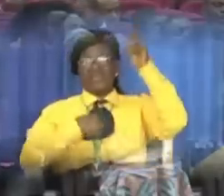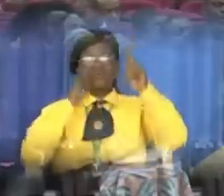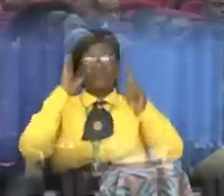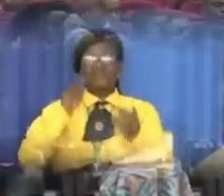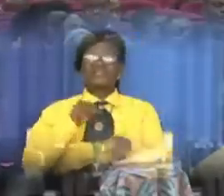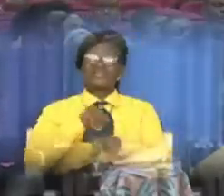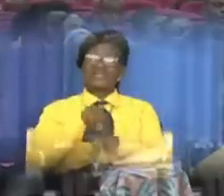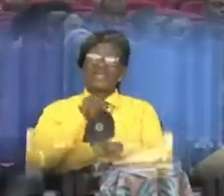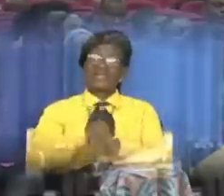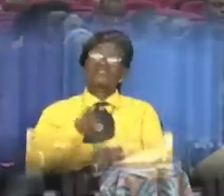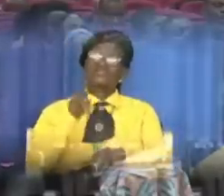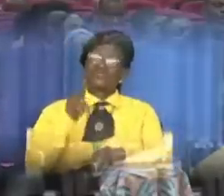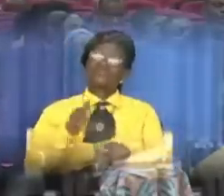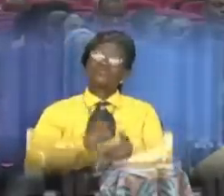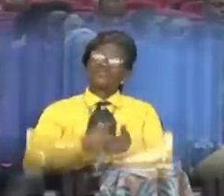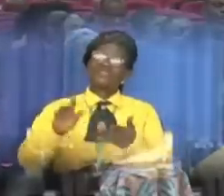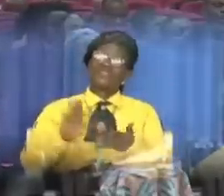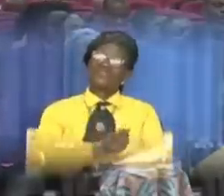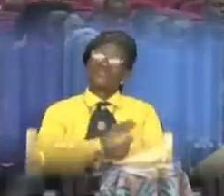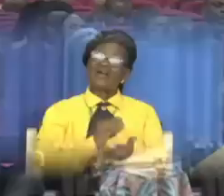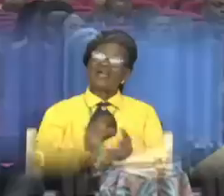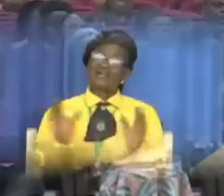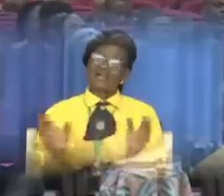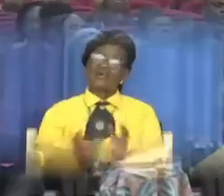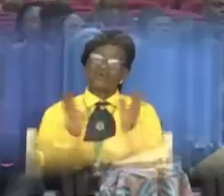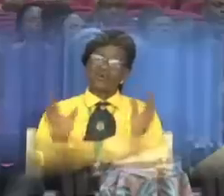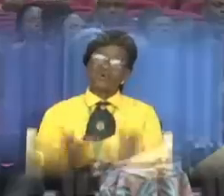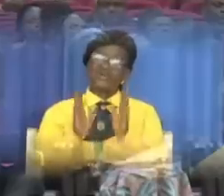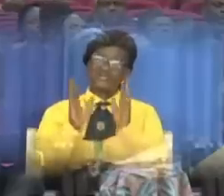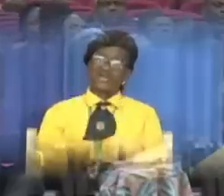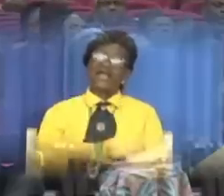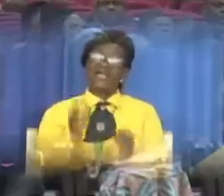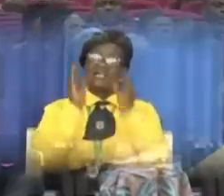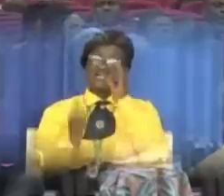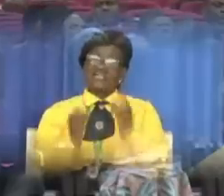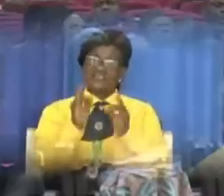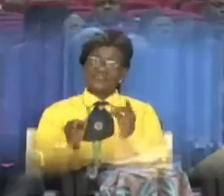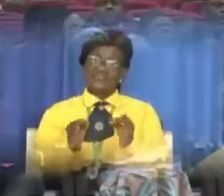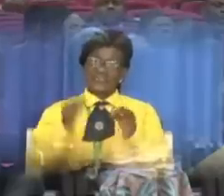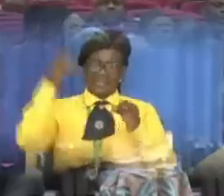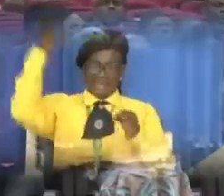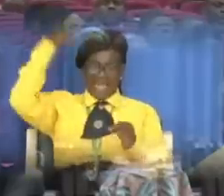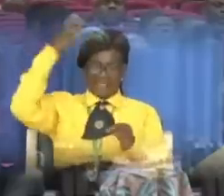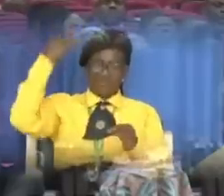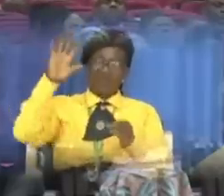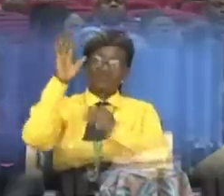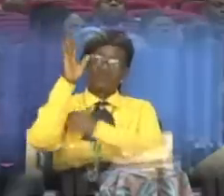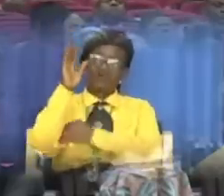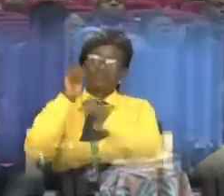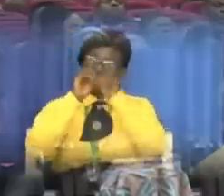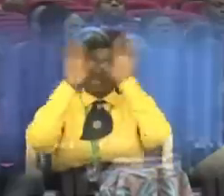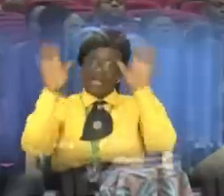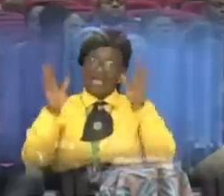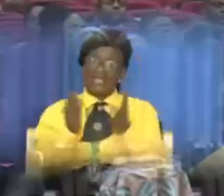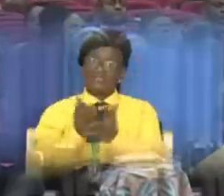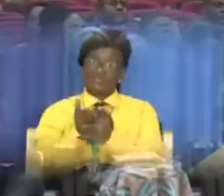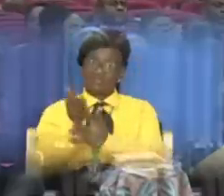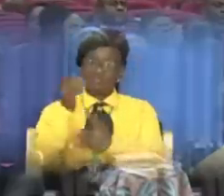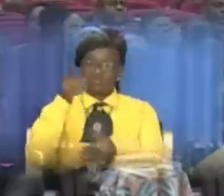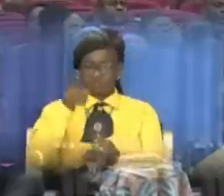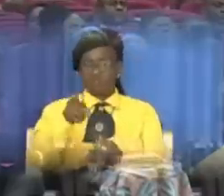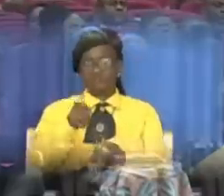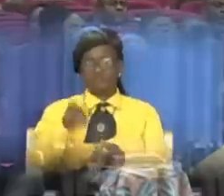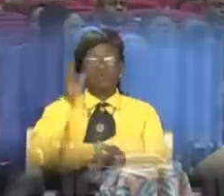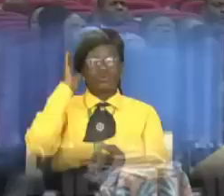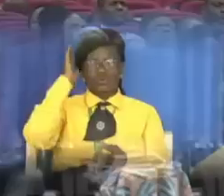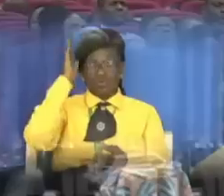Now, if the light of God is shining through you, you can also begin to cause others